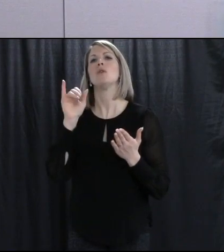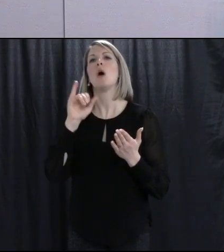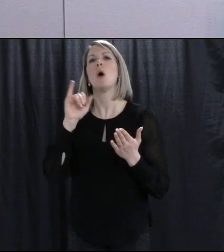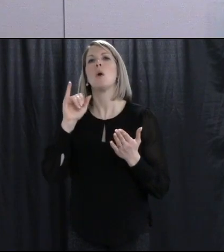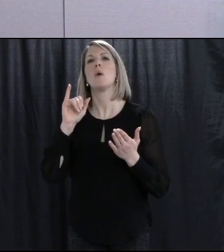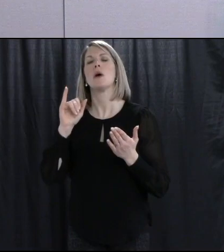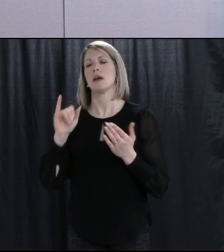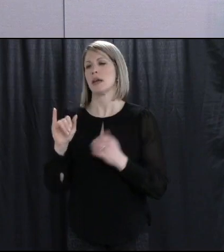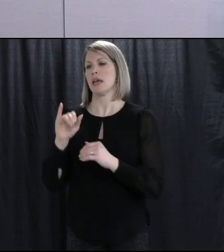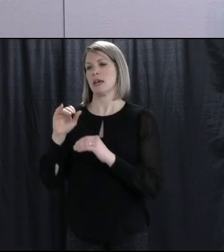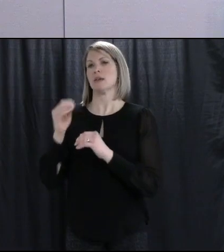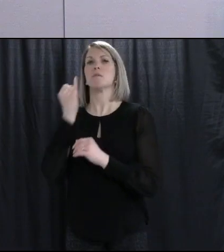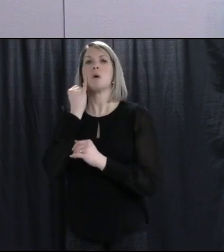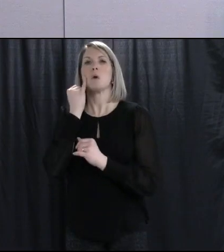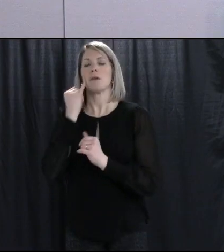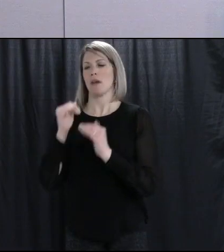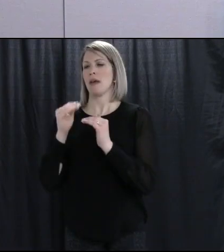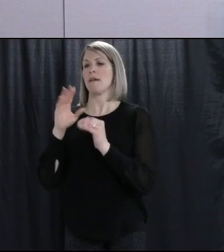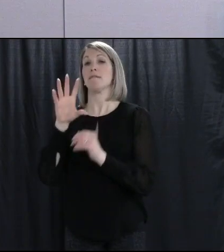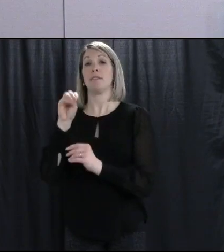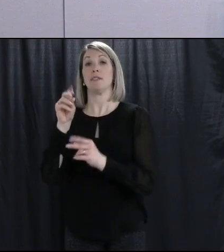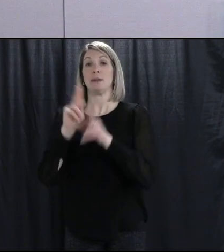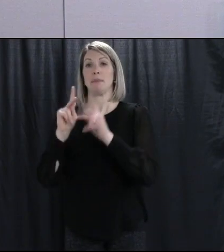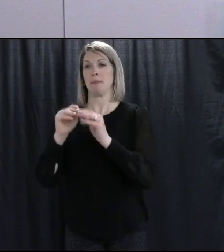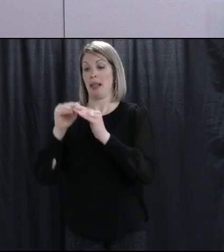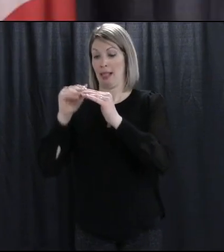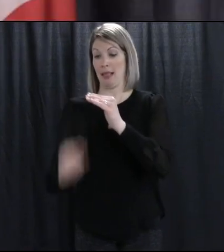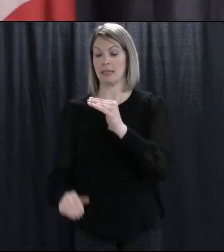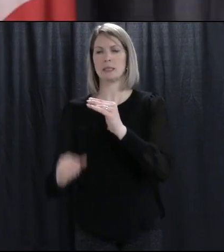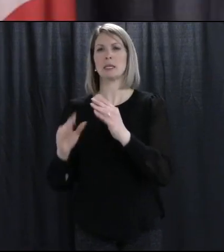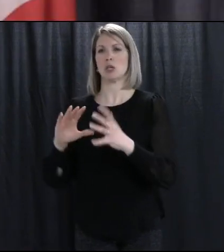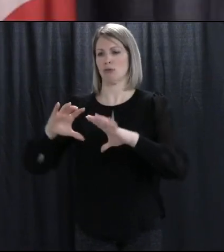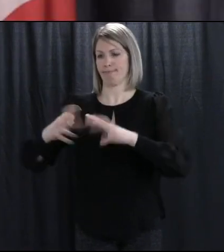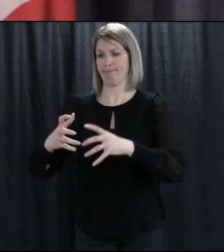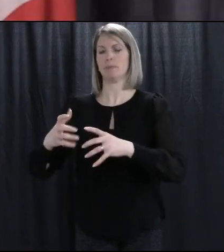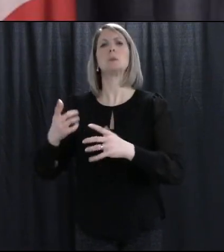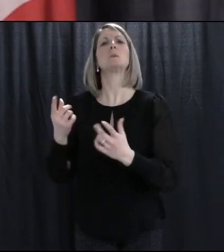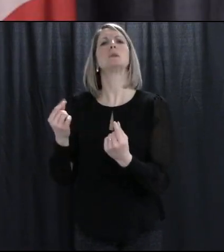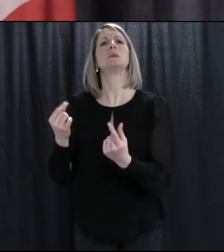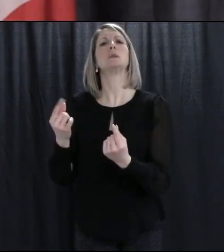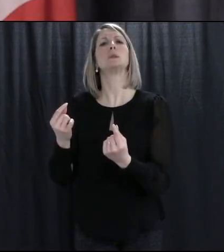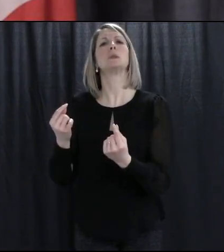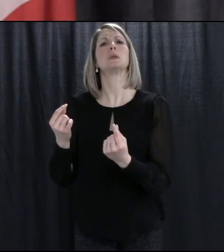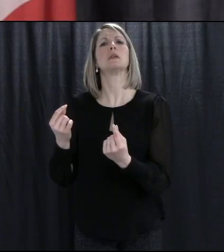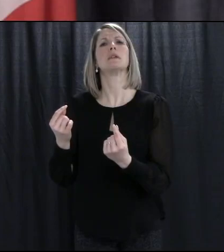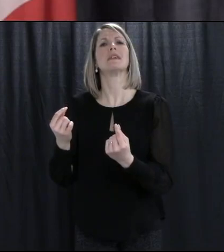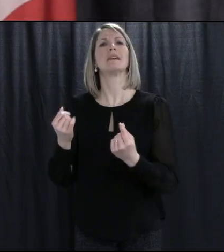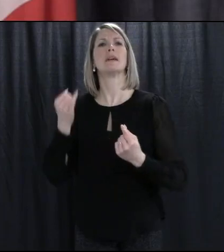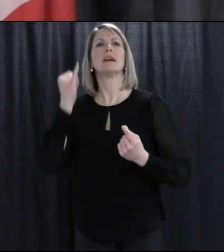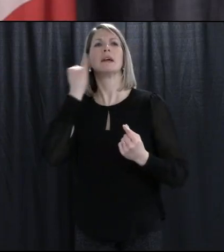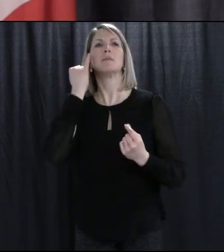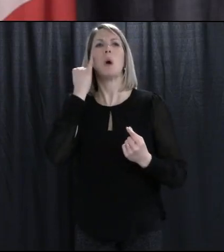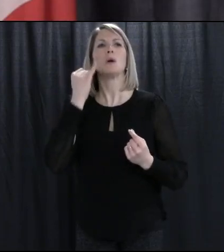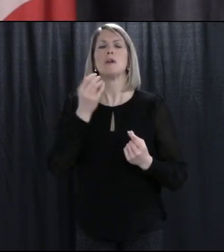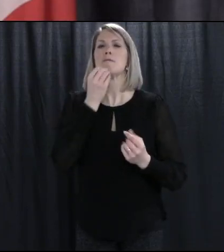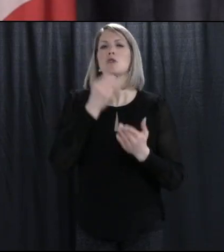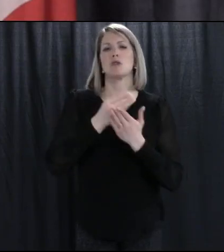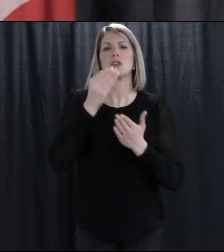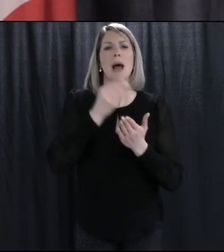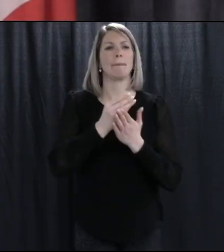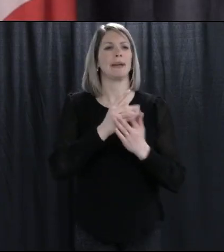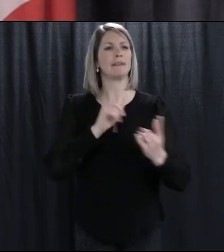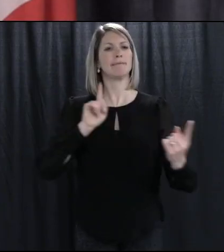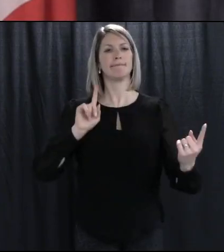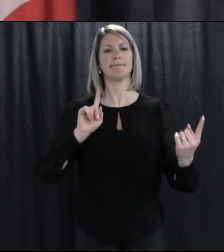or more, what's being done there? So it's not, if people are spread out across the store, it's not like a